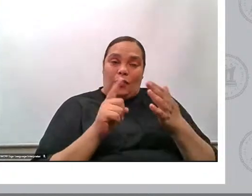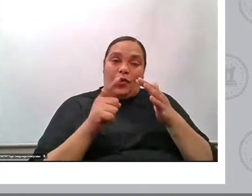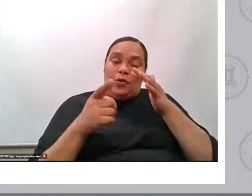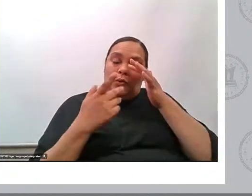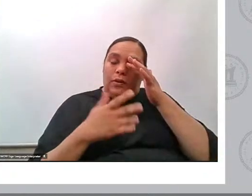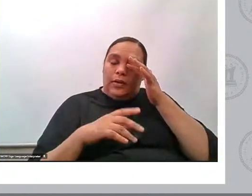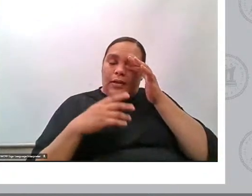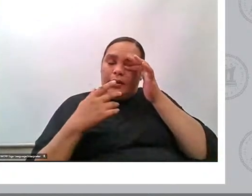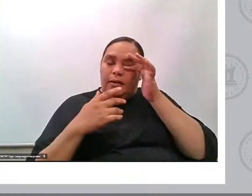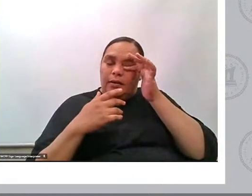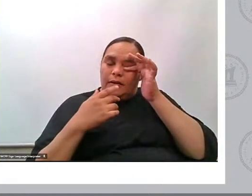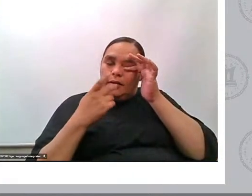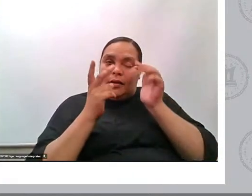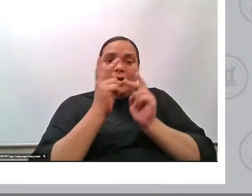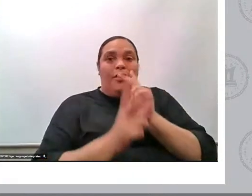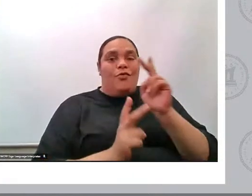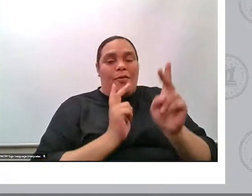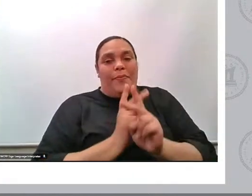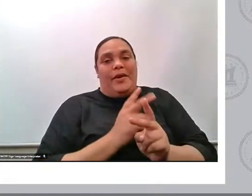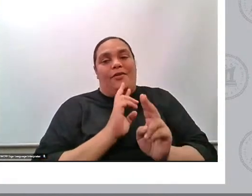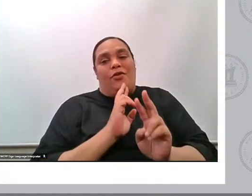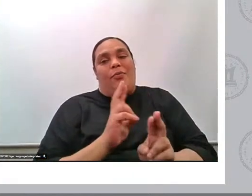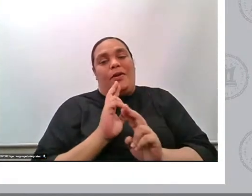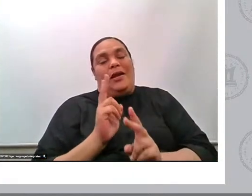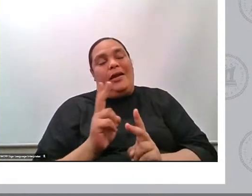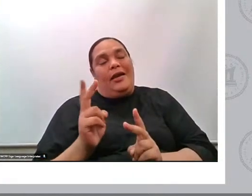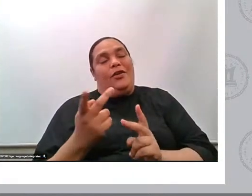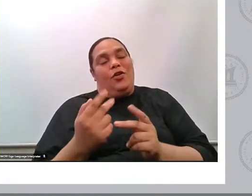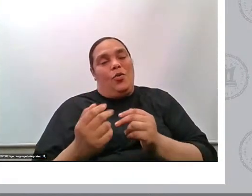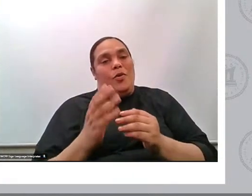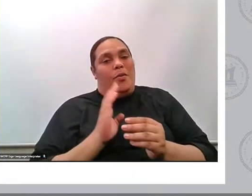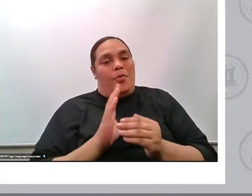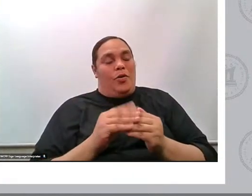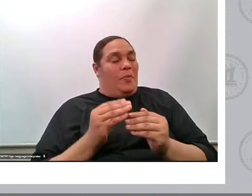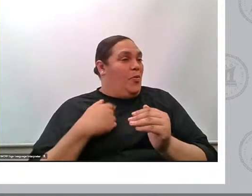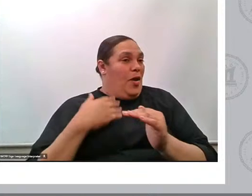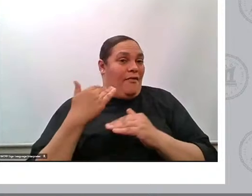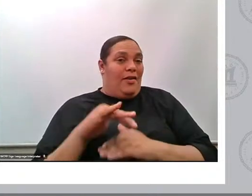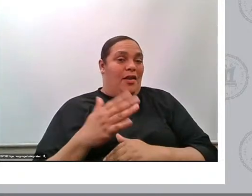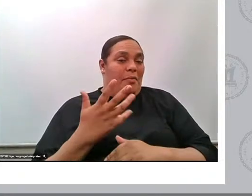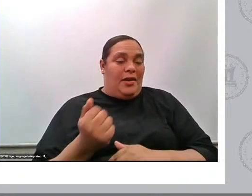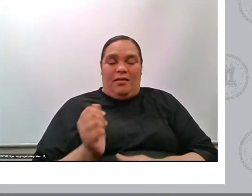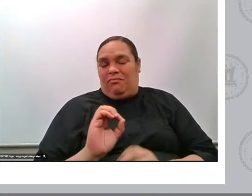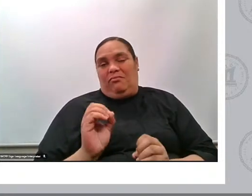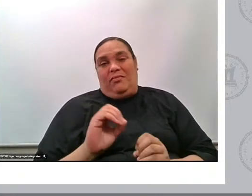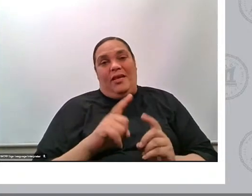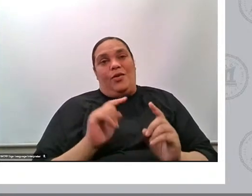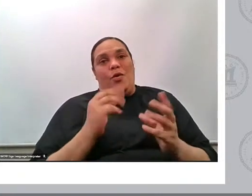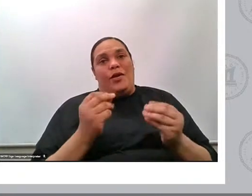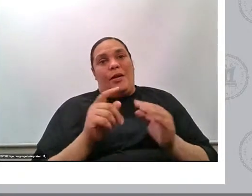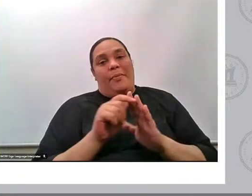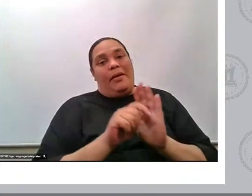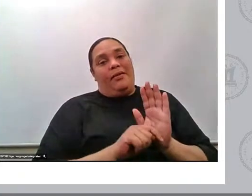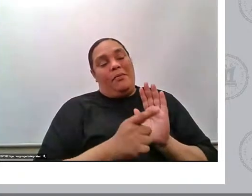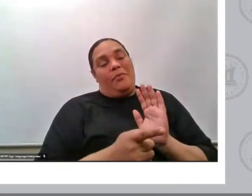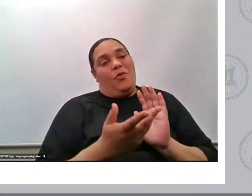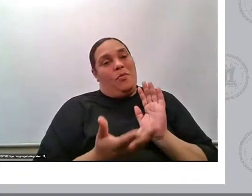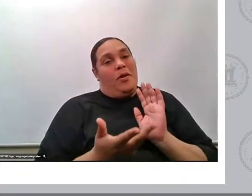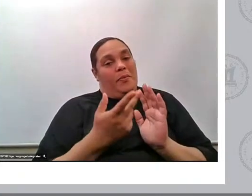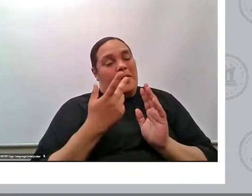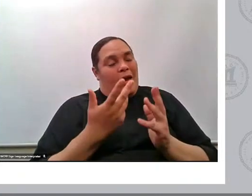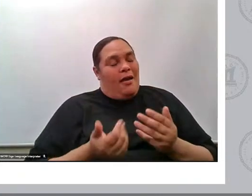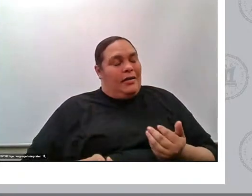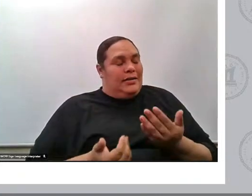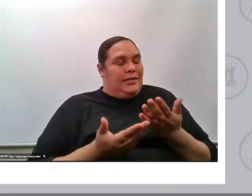can repeatedly apply to be a board member. There's no limitations in terms of the number of terms you may serve